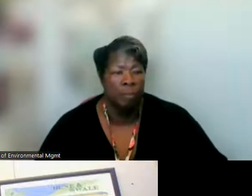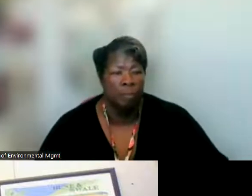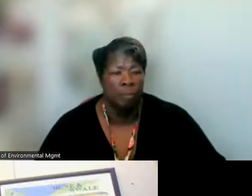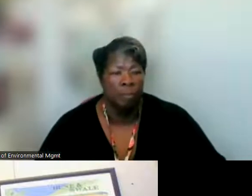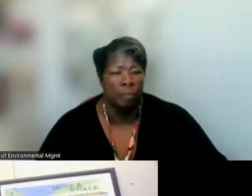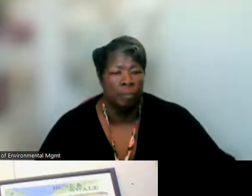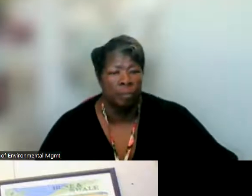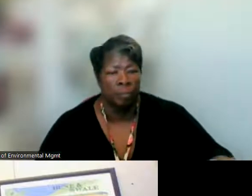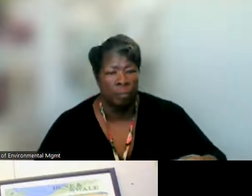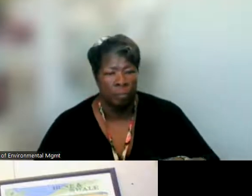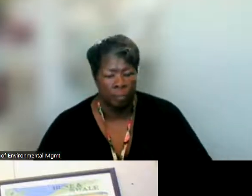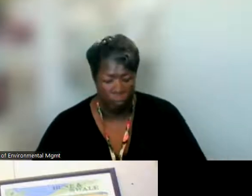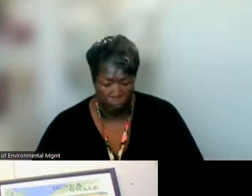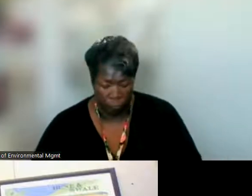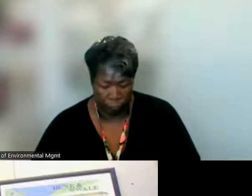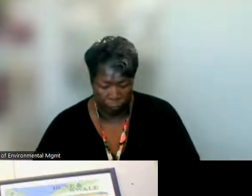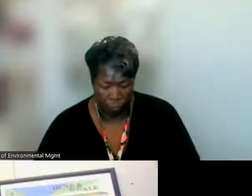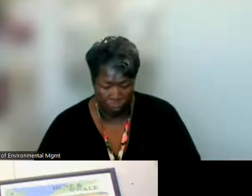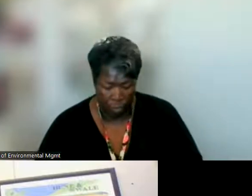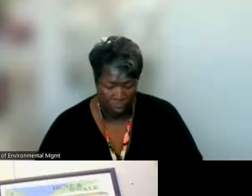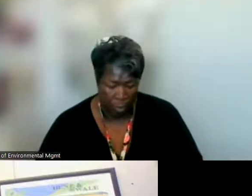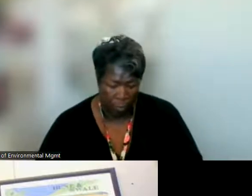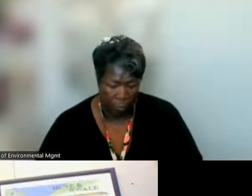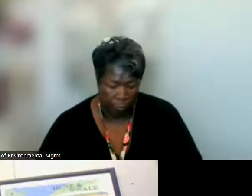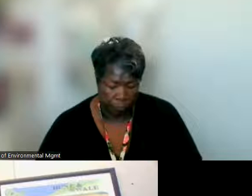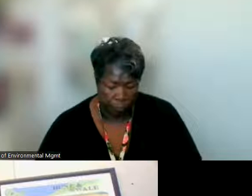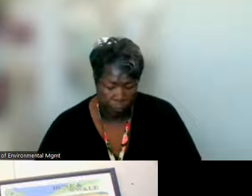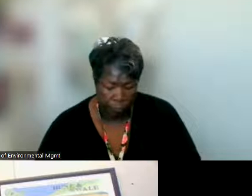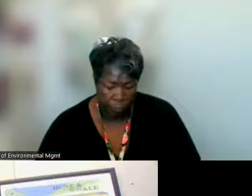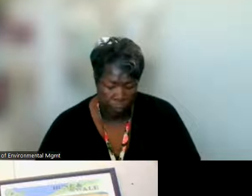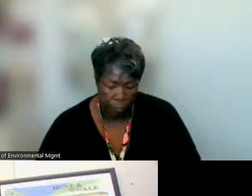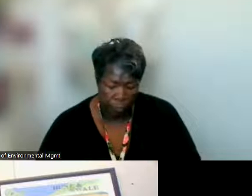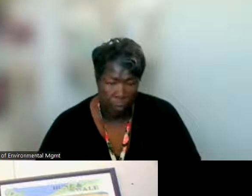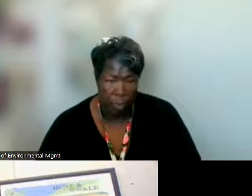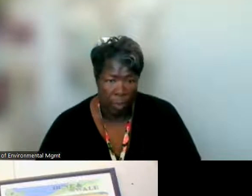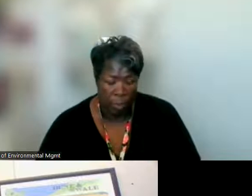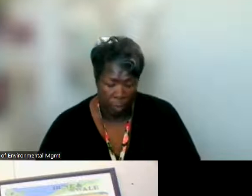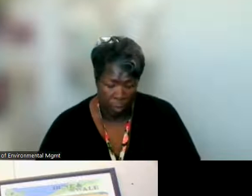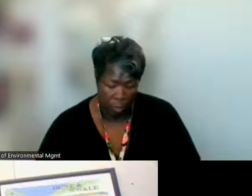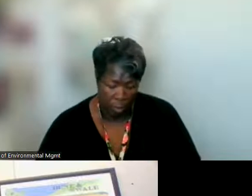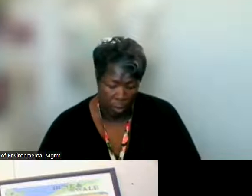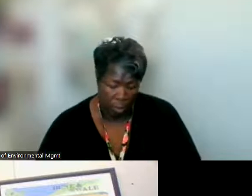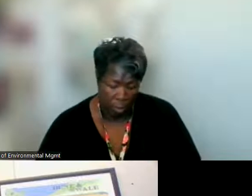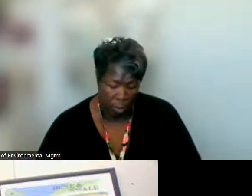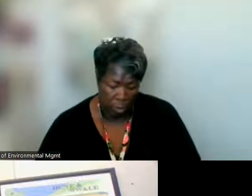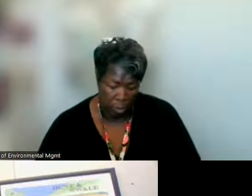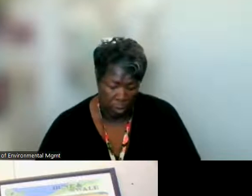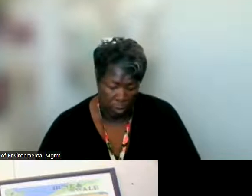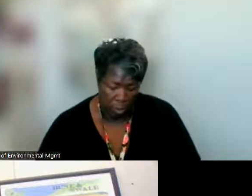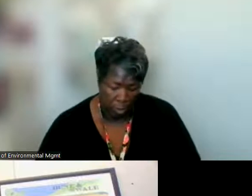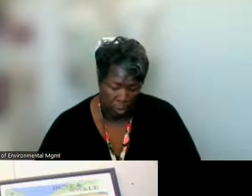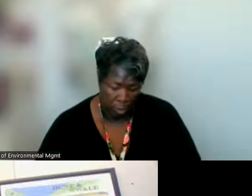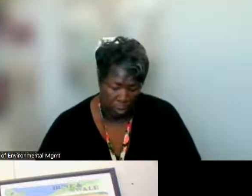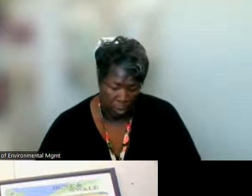be at the bottom or top of your screen, depending on your device. You'll see a menu bar, and you may have to